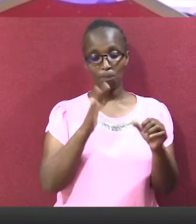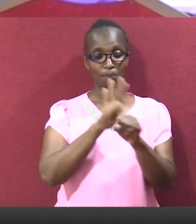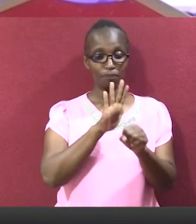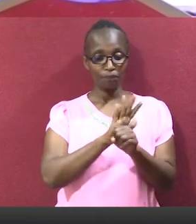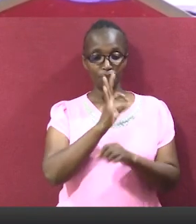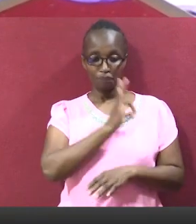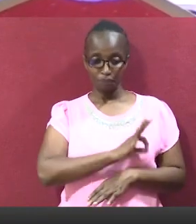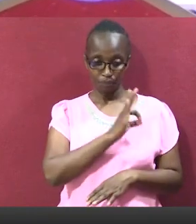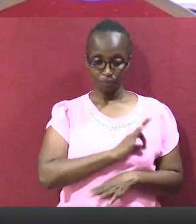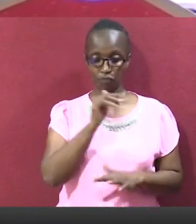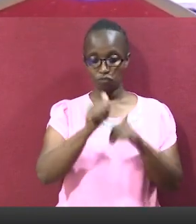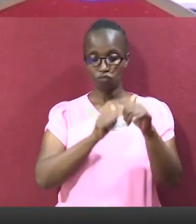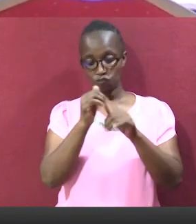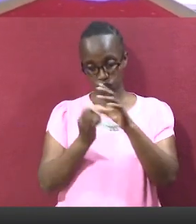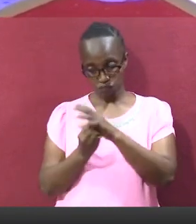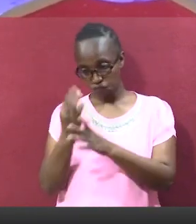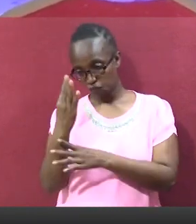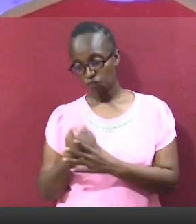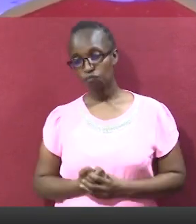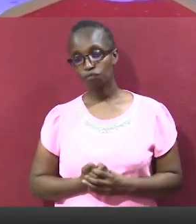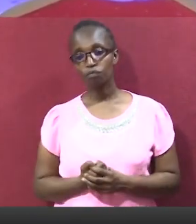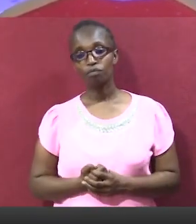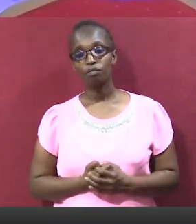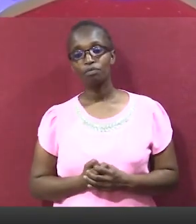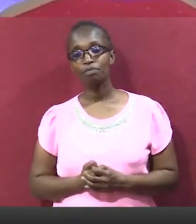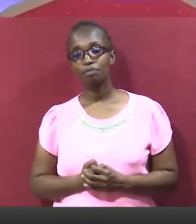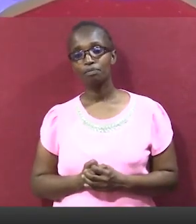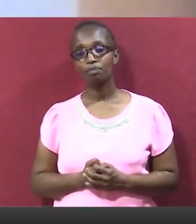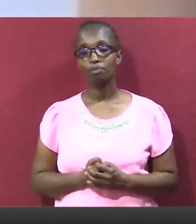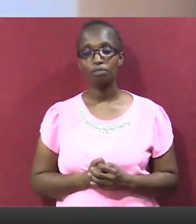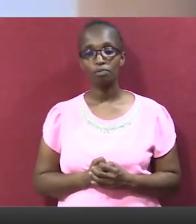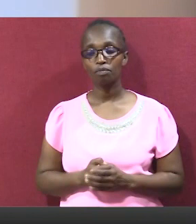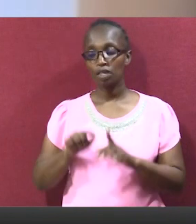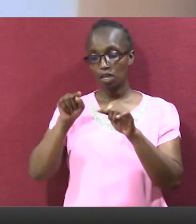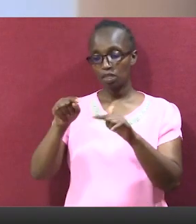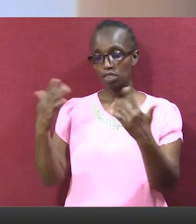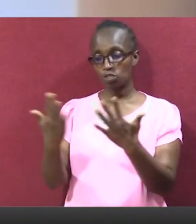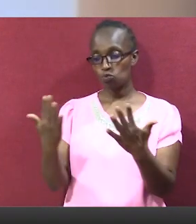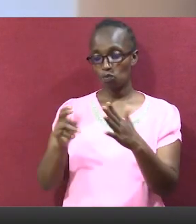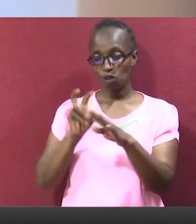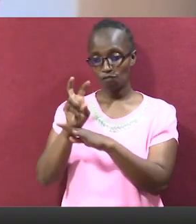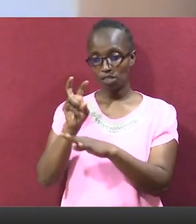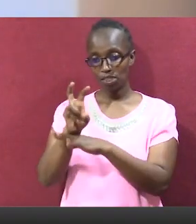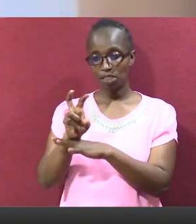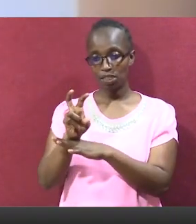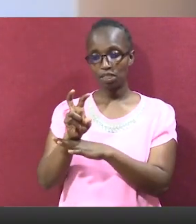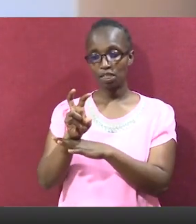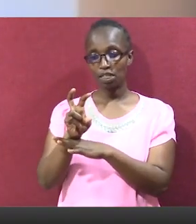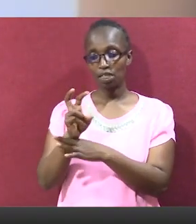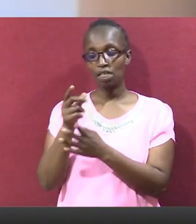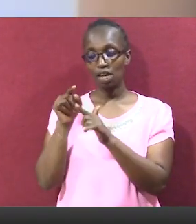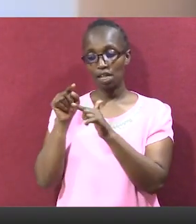digitali zinaleta manufuwa mengi katika biyashara zina zokuwa. So this is where we see that